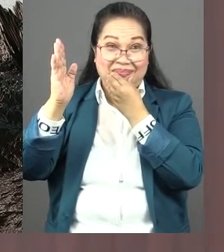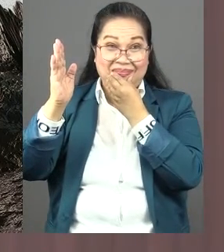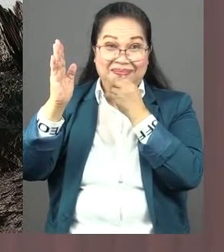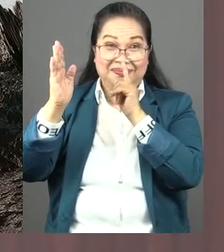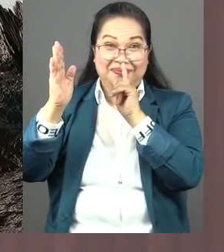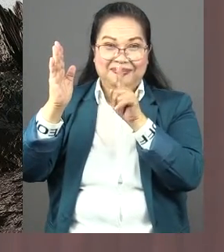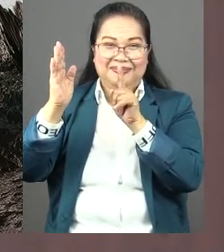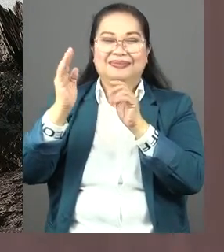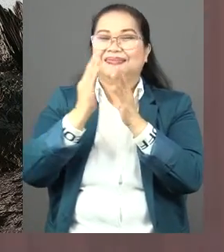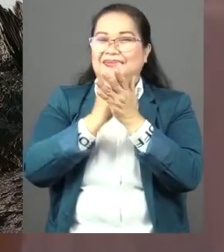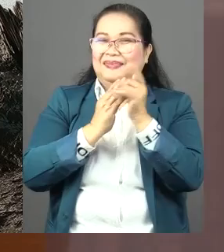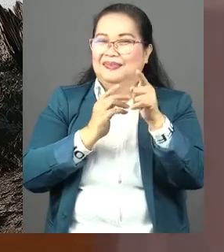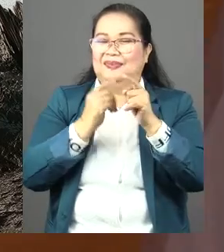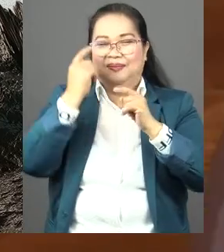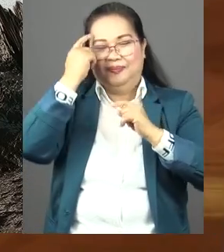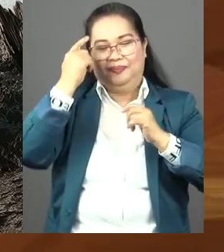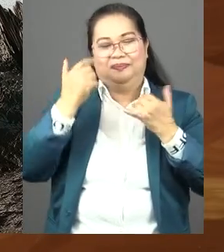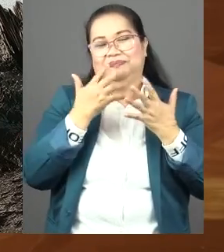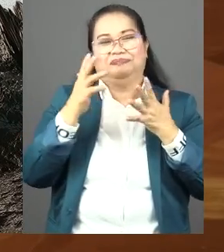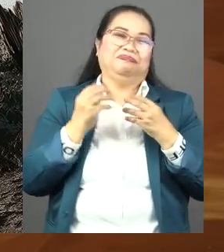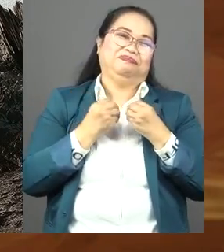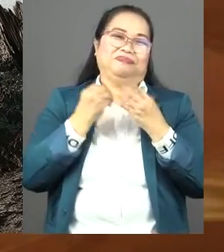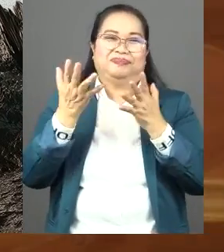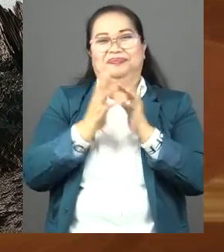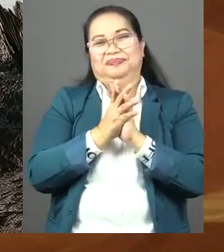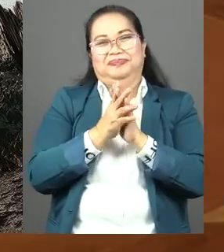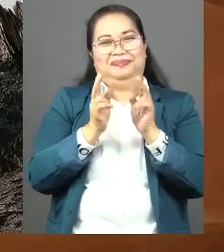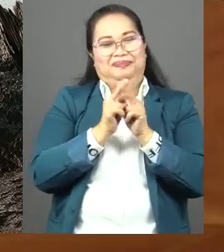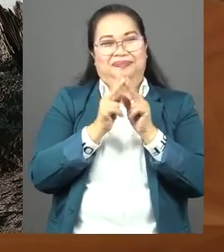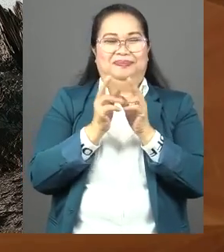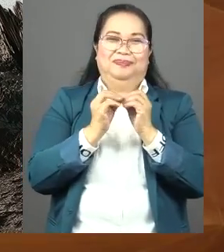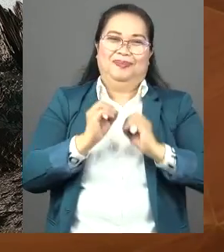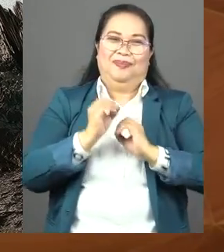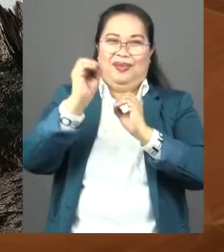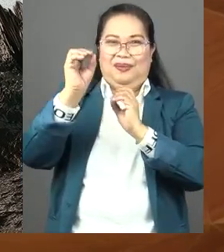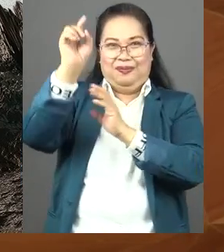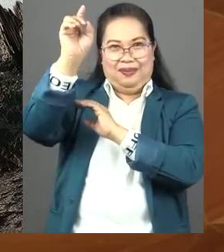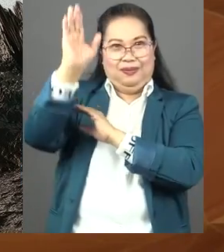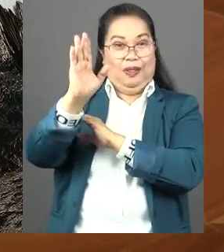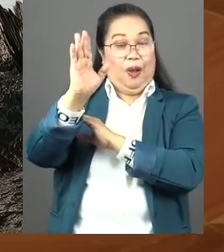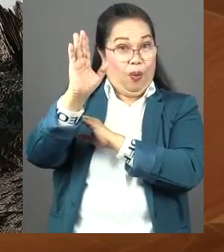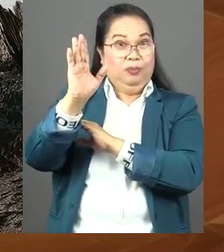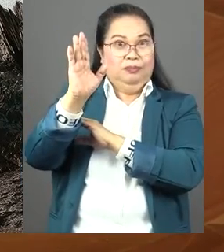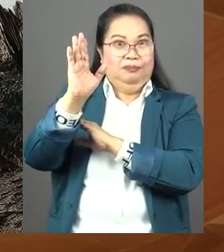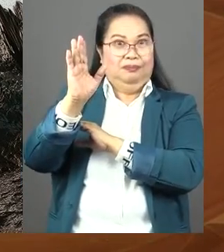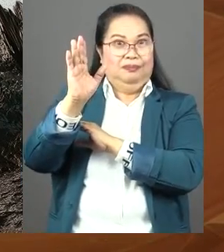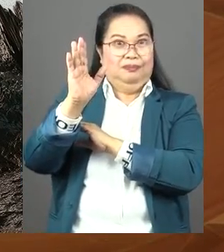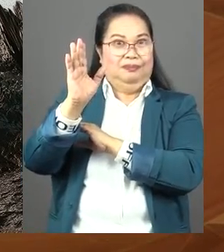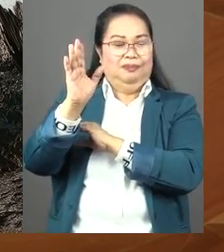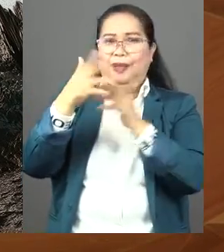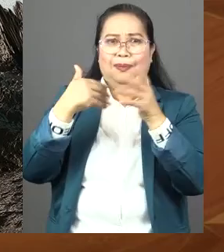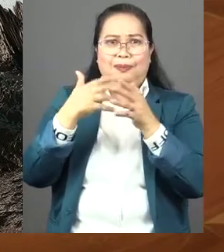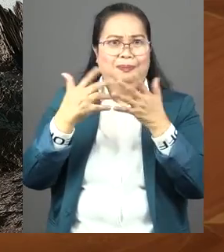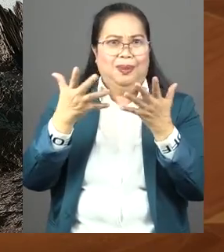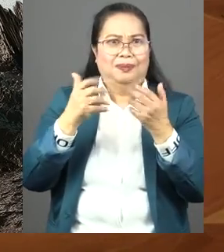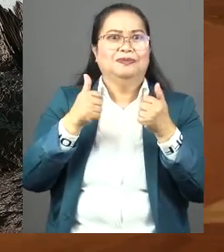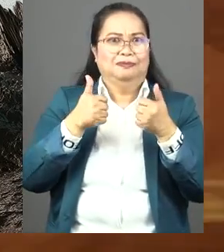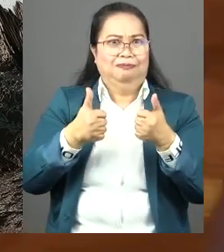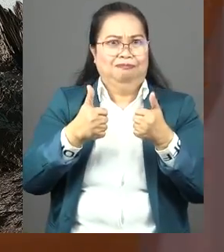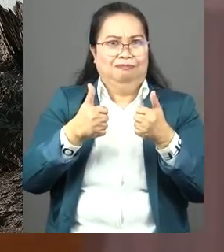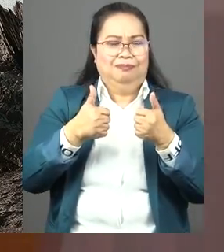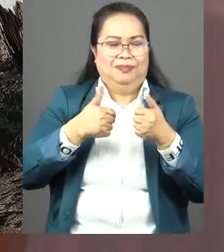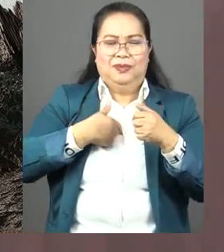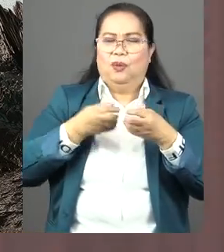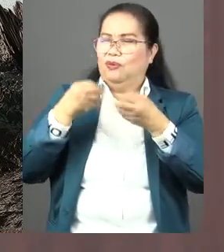We sometimes think, I got to give a very, very big offering to God. There's nothing wrong with that. I think I must offer